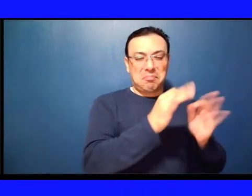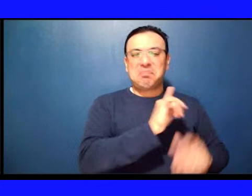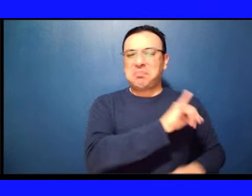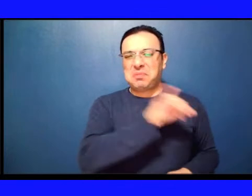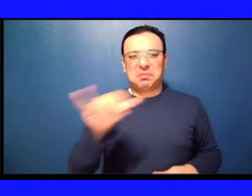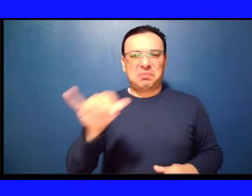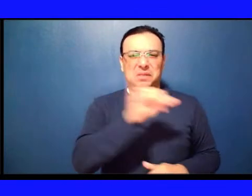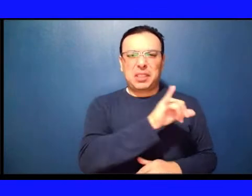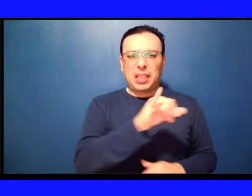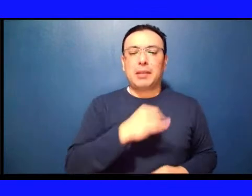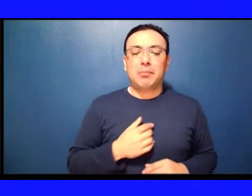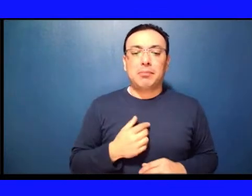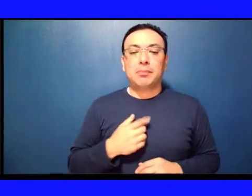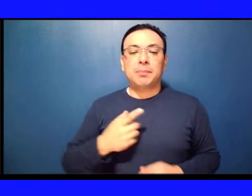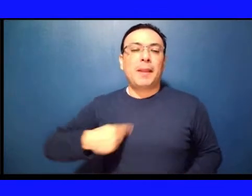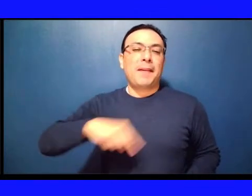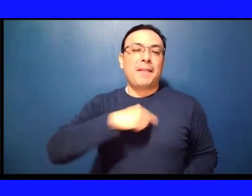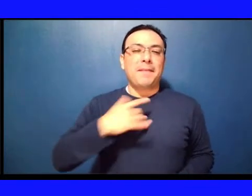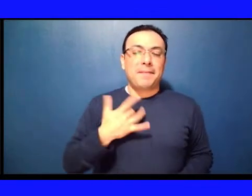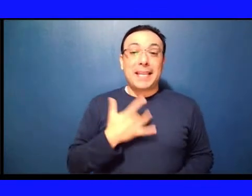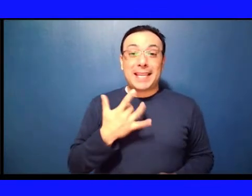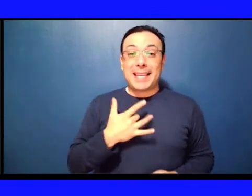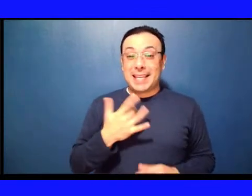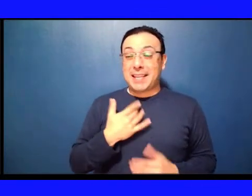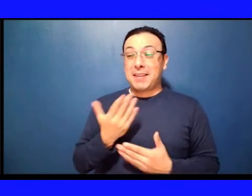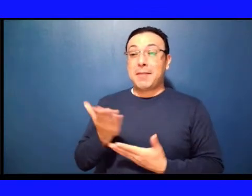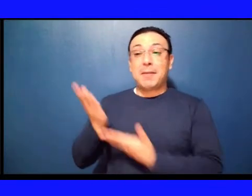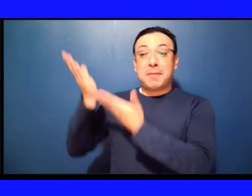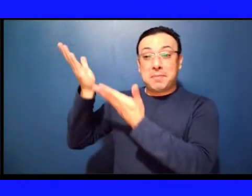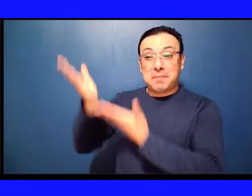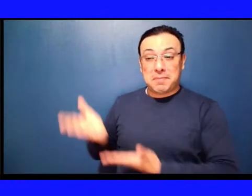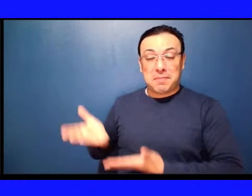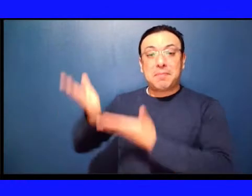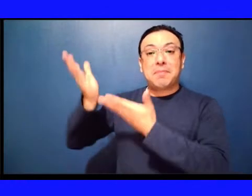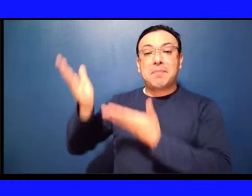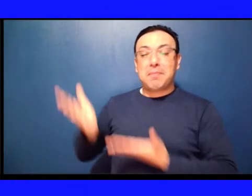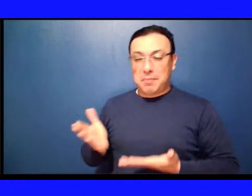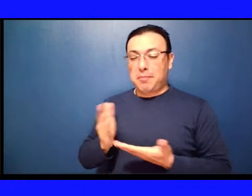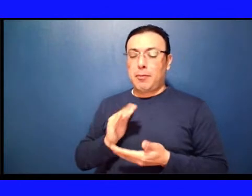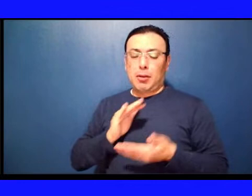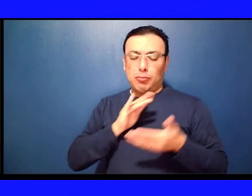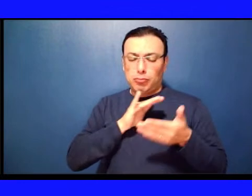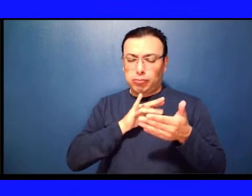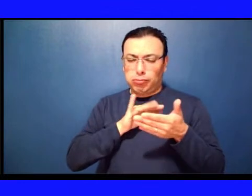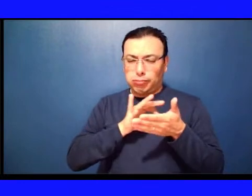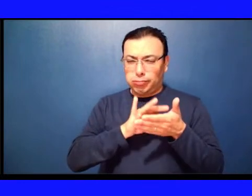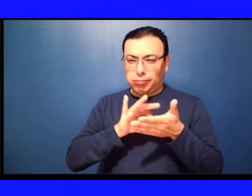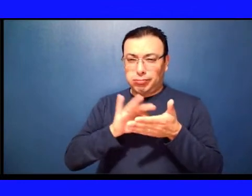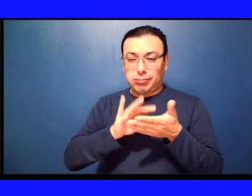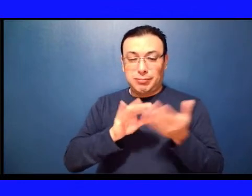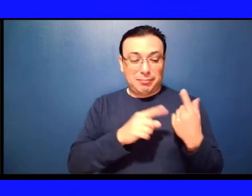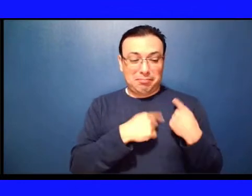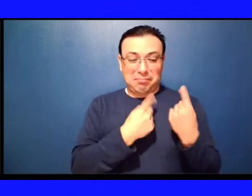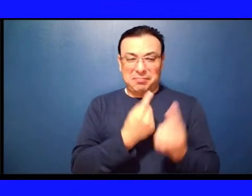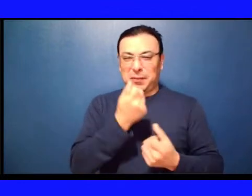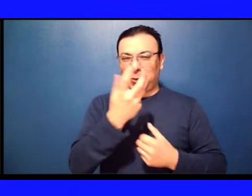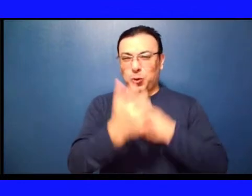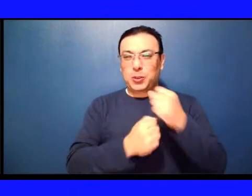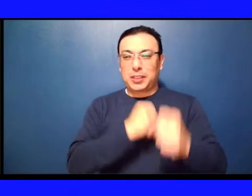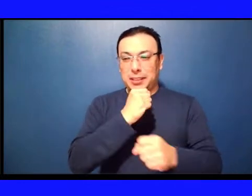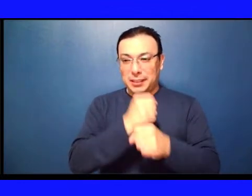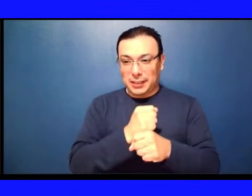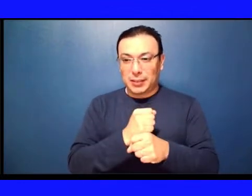worth discussing. We've overall achieved $1 billion in recurring revenue generating and expense reducing